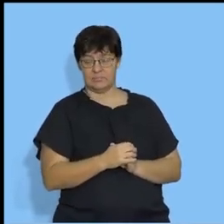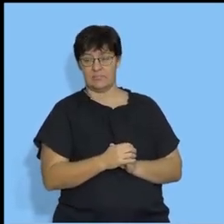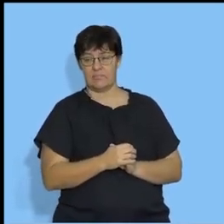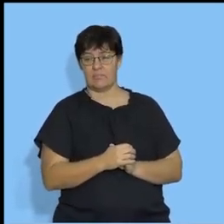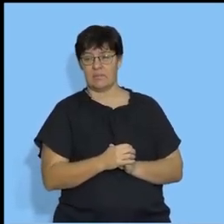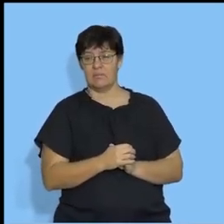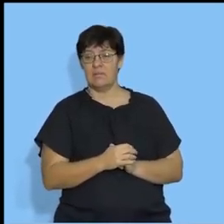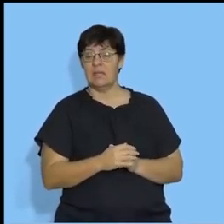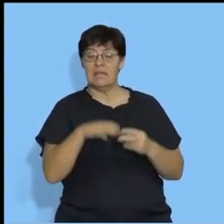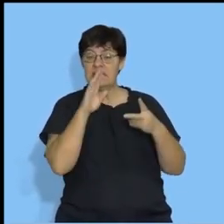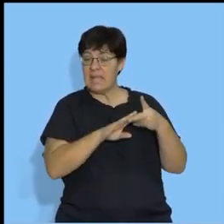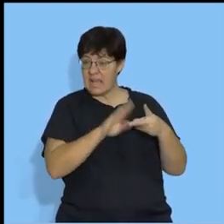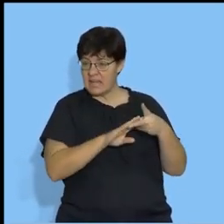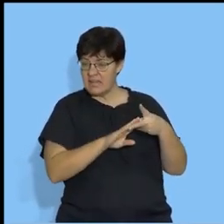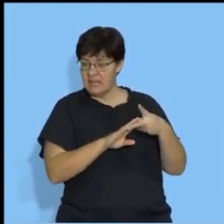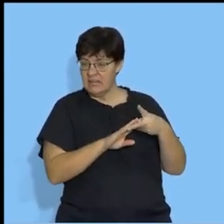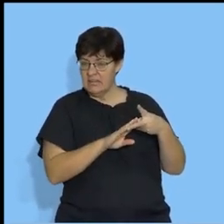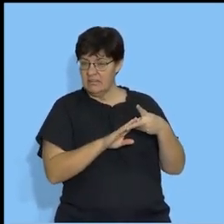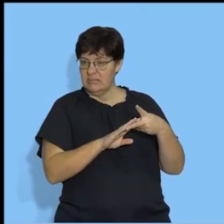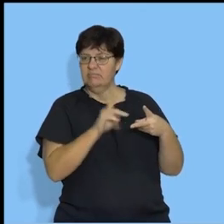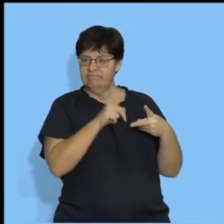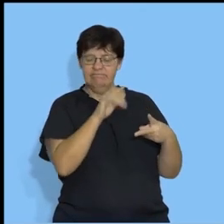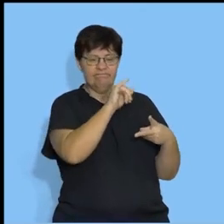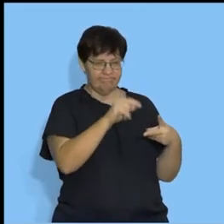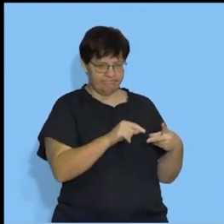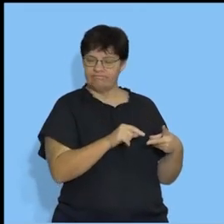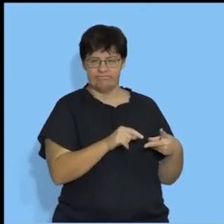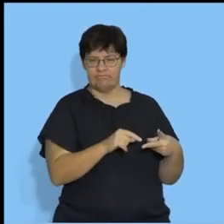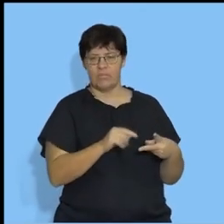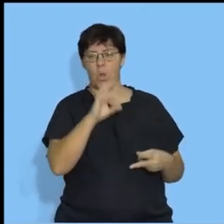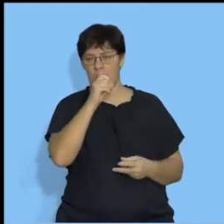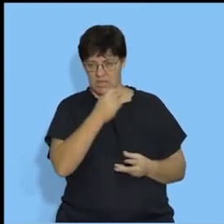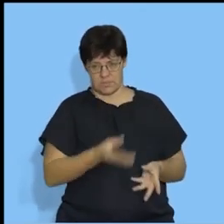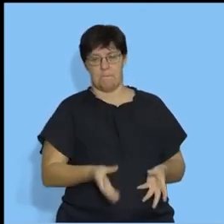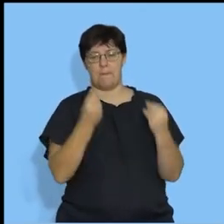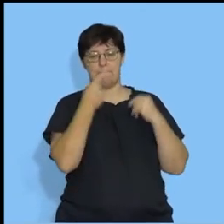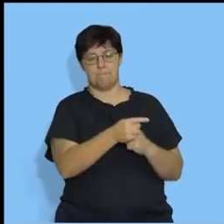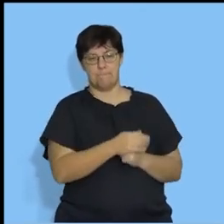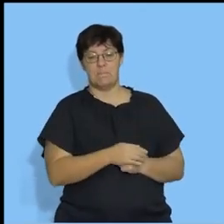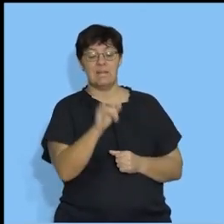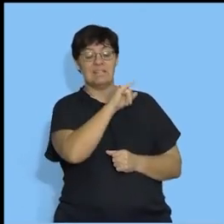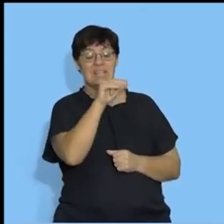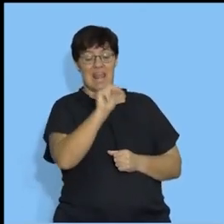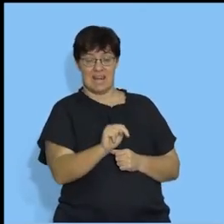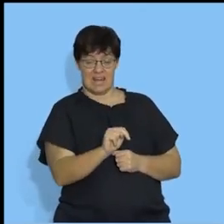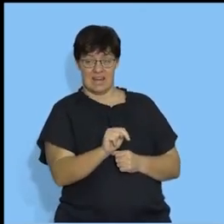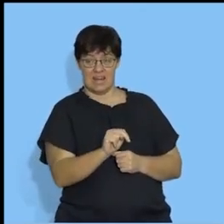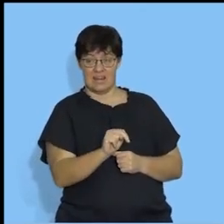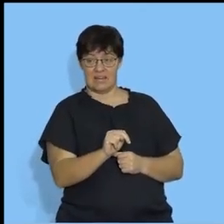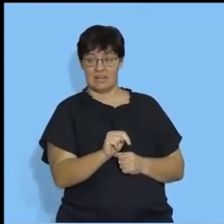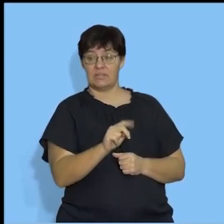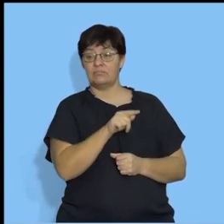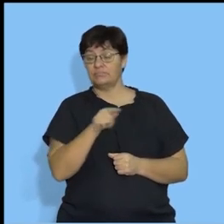second equation, zinc undergoes oxidation. So it means Zn, okay, to give us